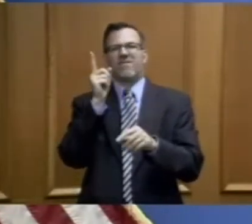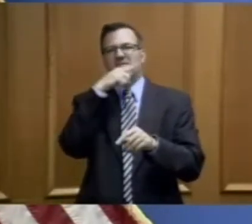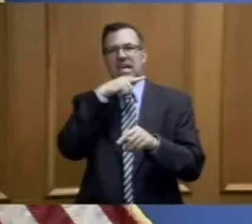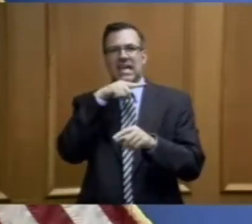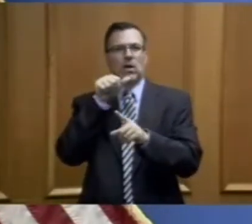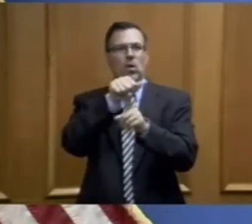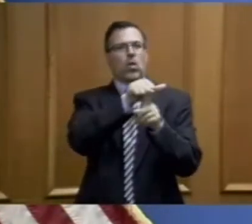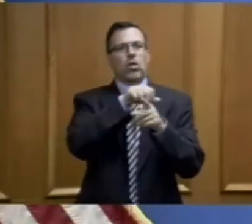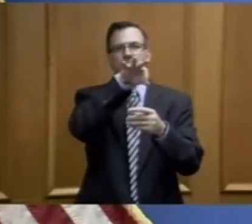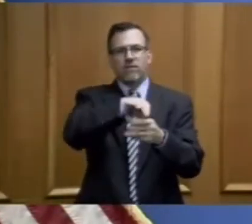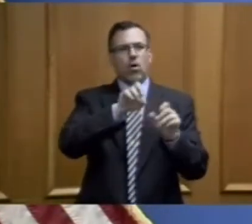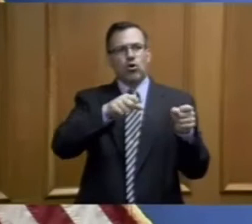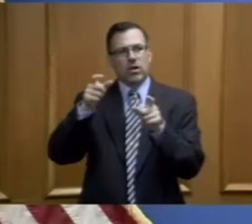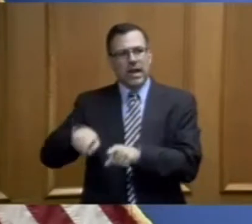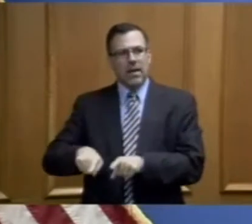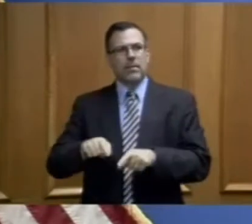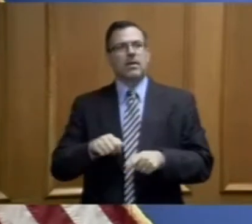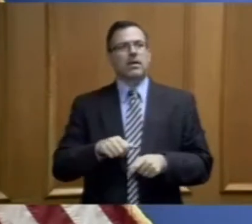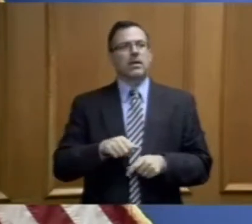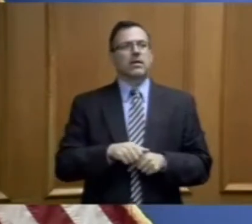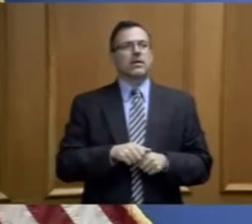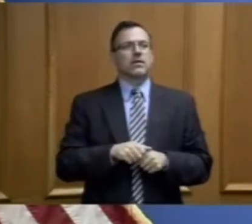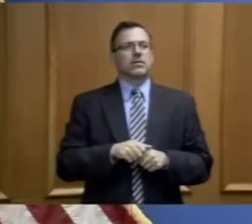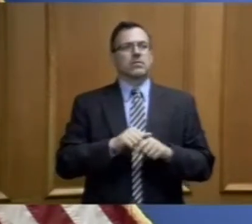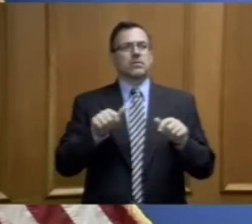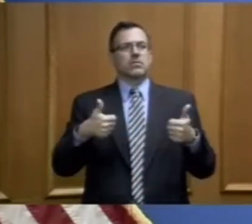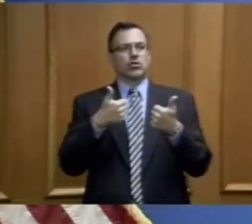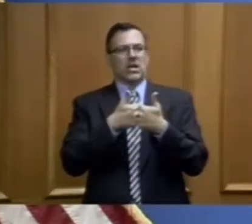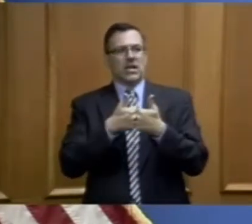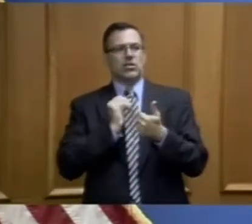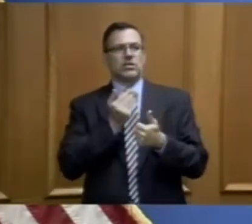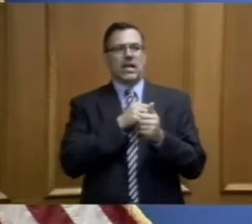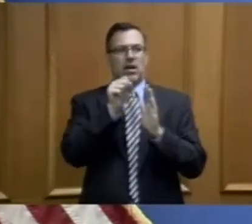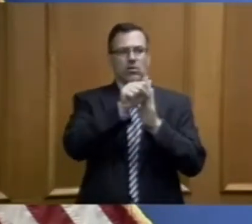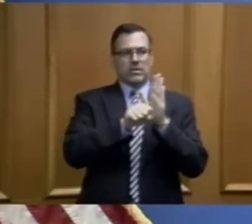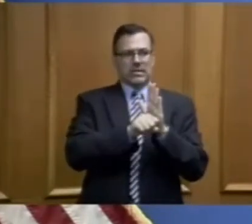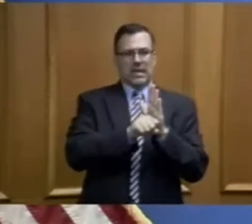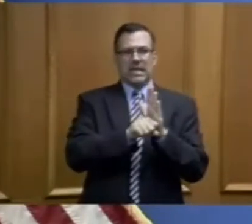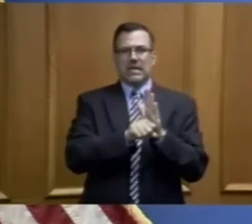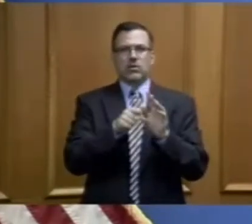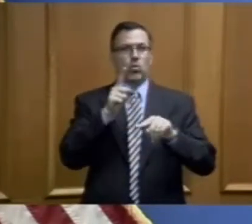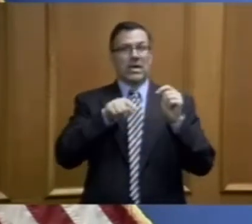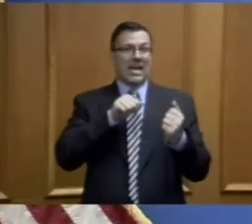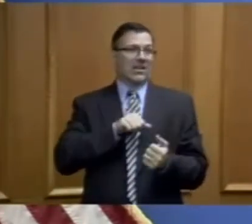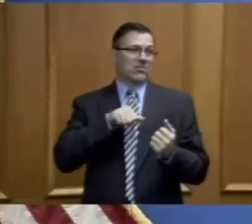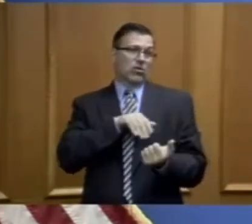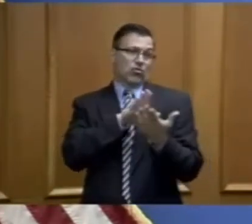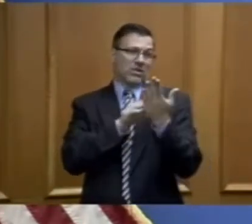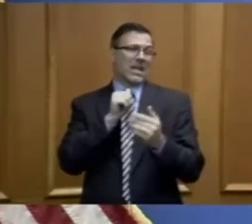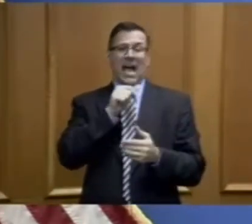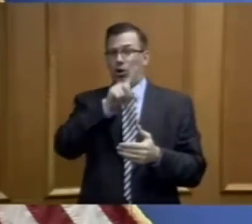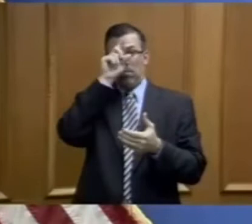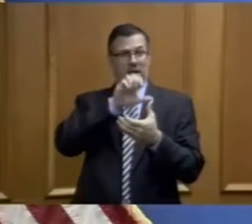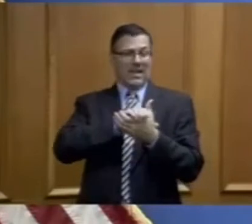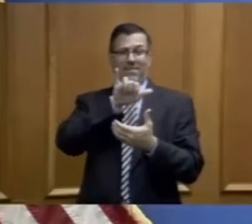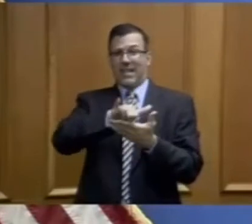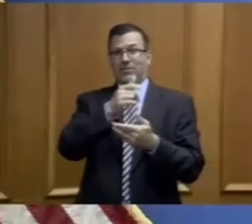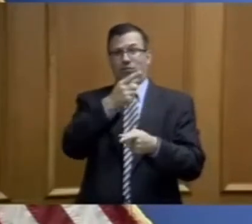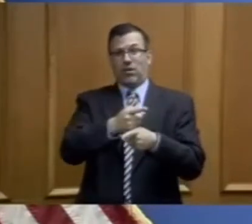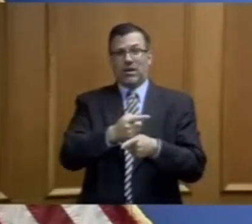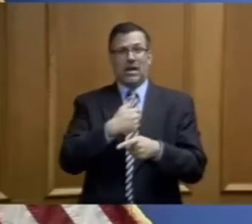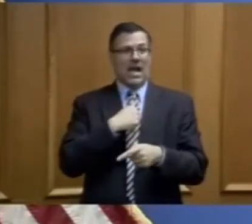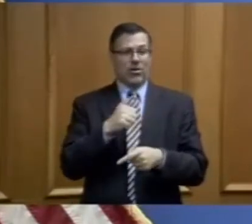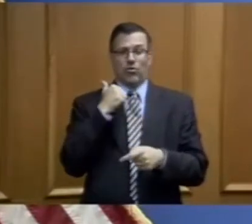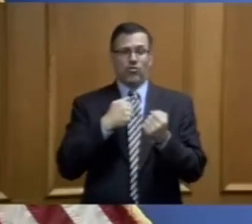our state currently are not is not available to address. I just do not believe that it's the right practice, and I wouldn't advocate for